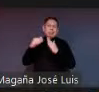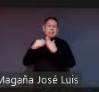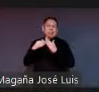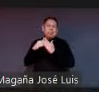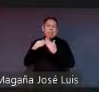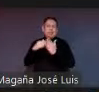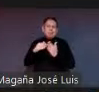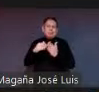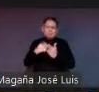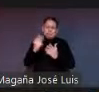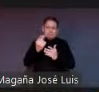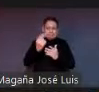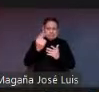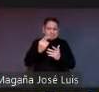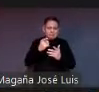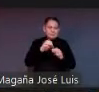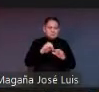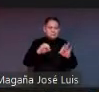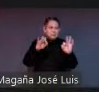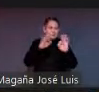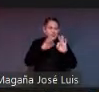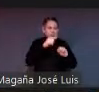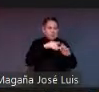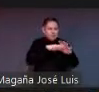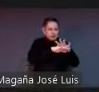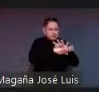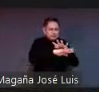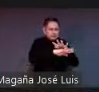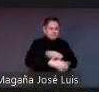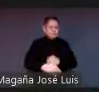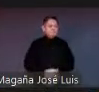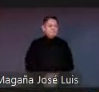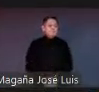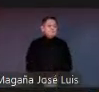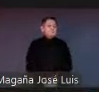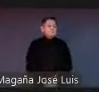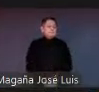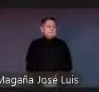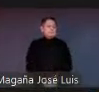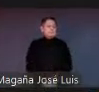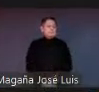necessary, as has happened during the pandemic.